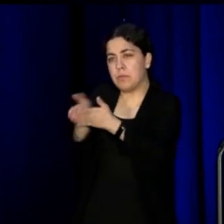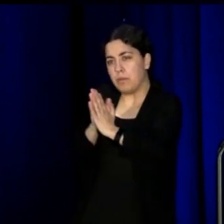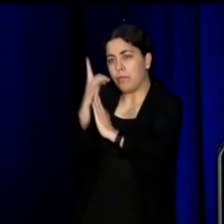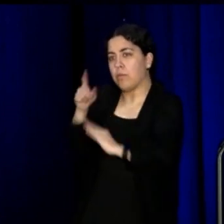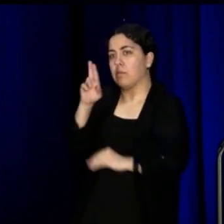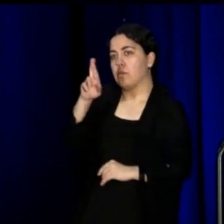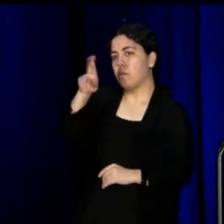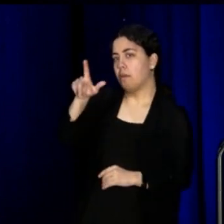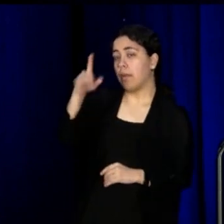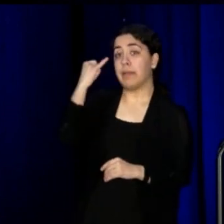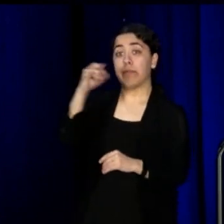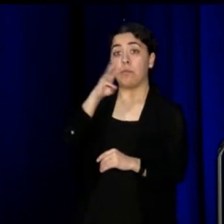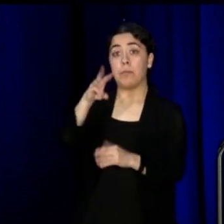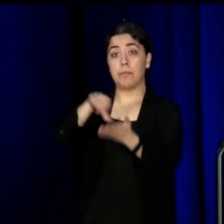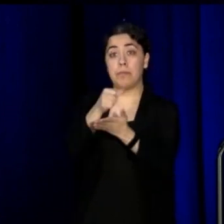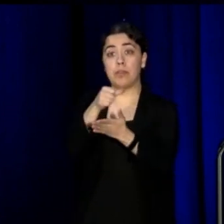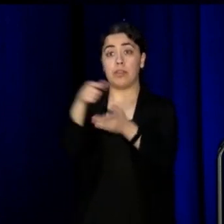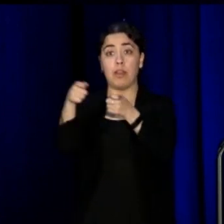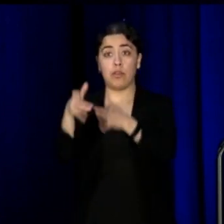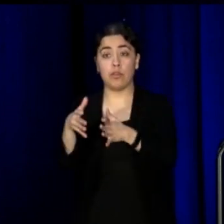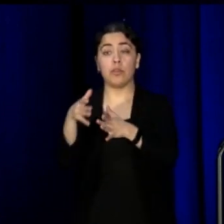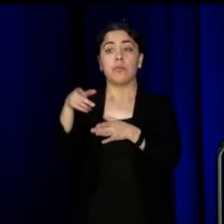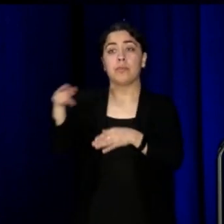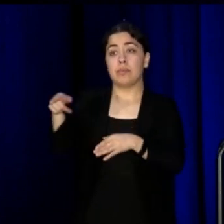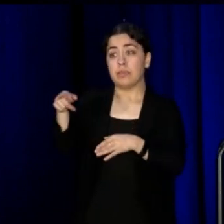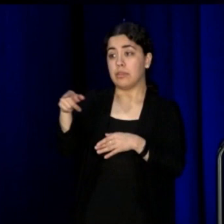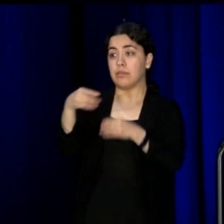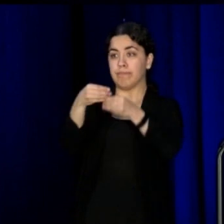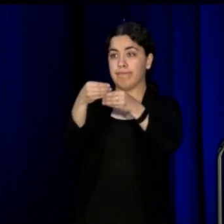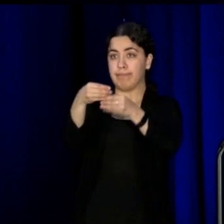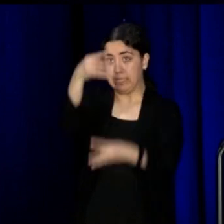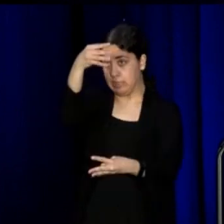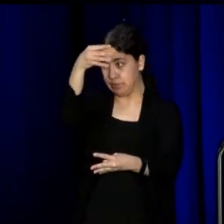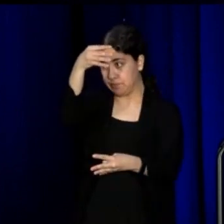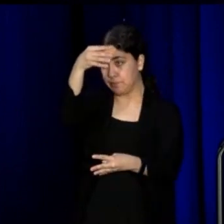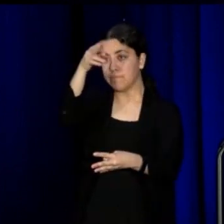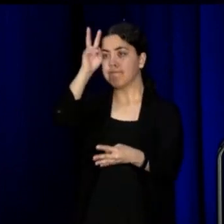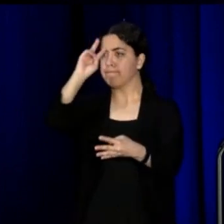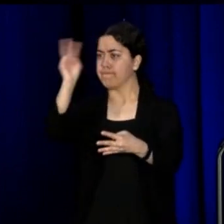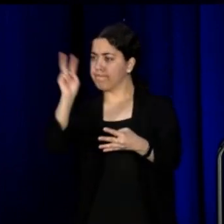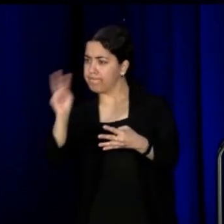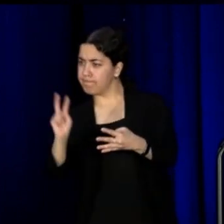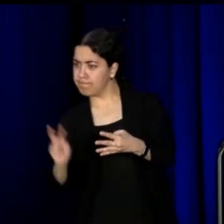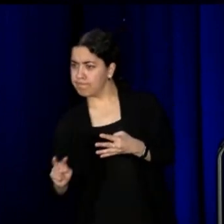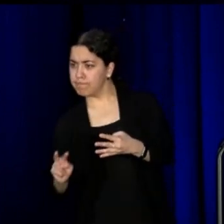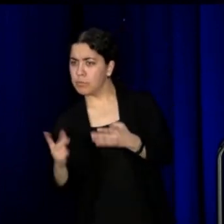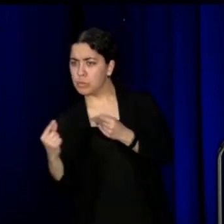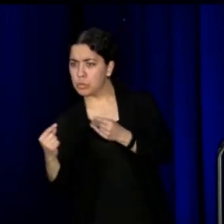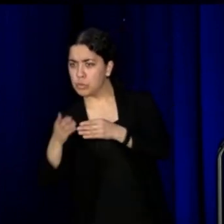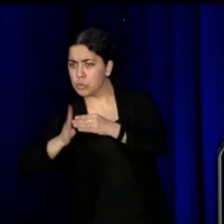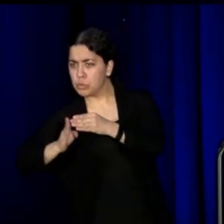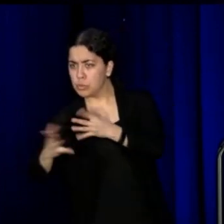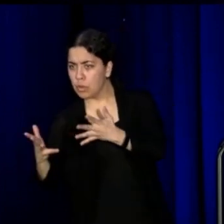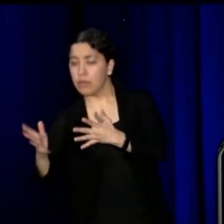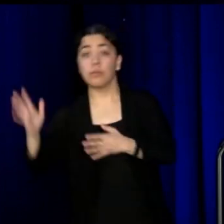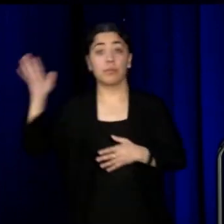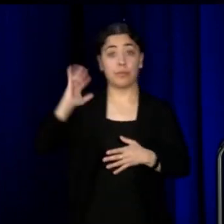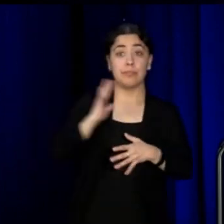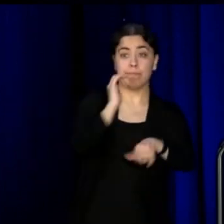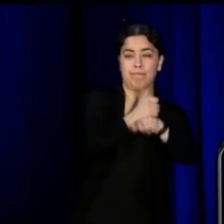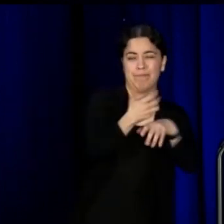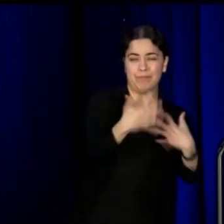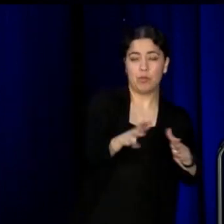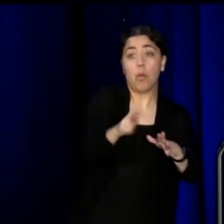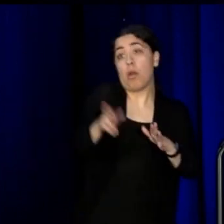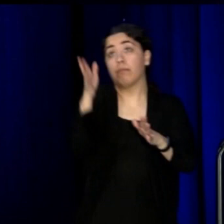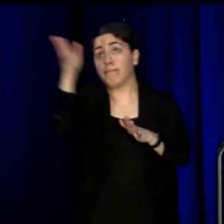handler, let's say. In this particular case, this is a to-do list. So you can see a list of to-dos that was previously created, or you have the possibility